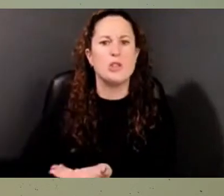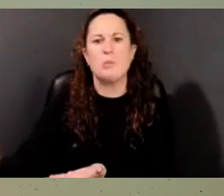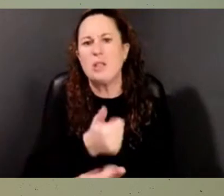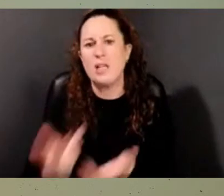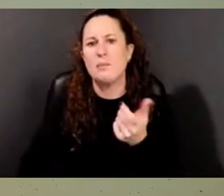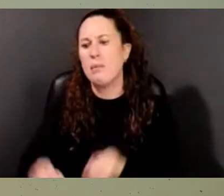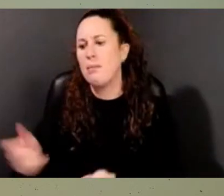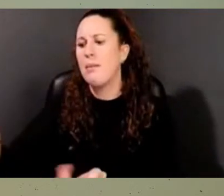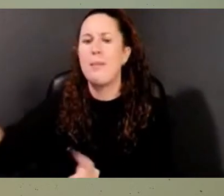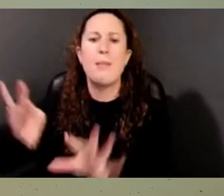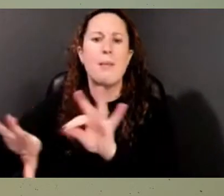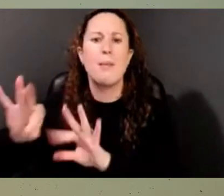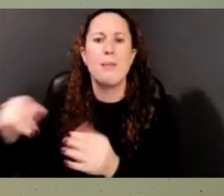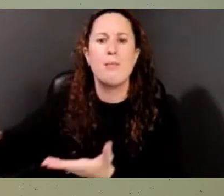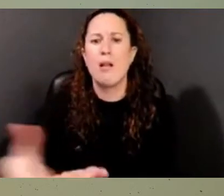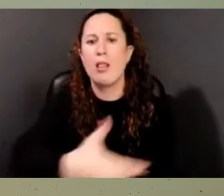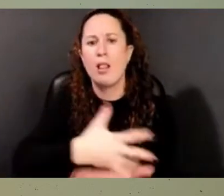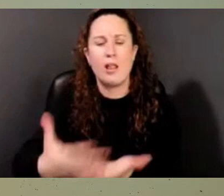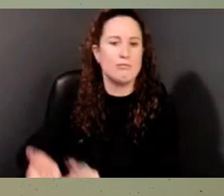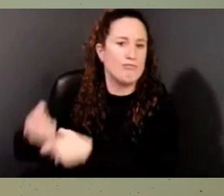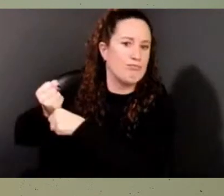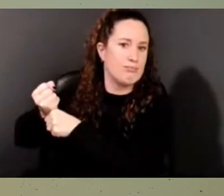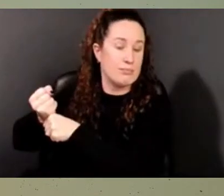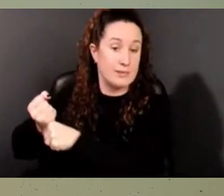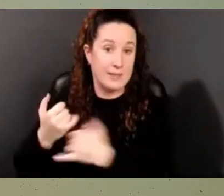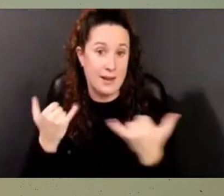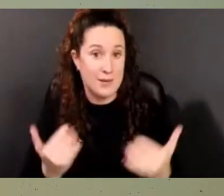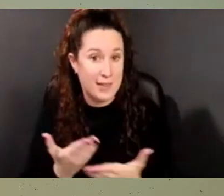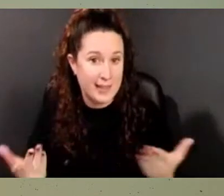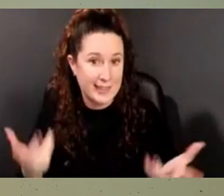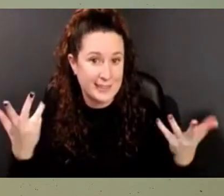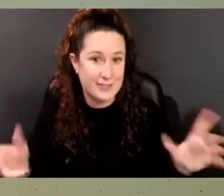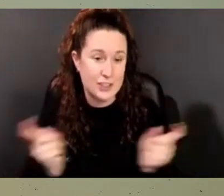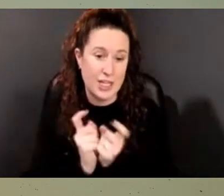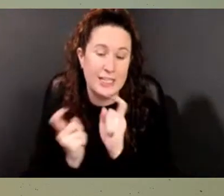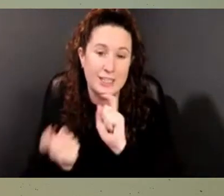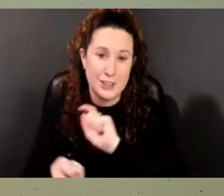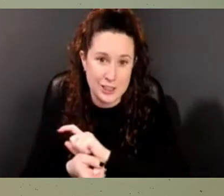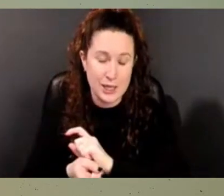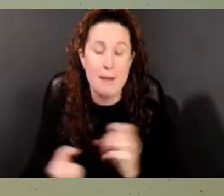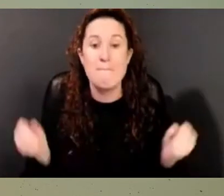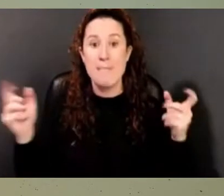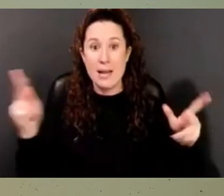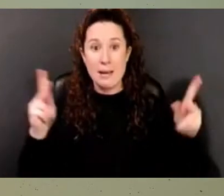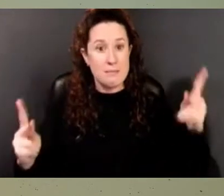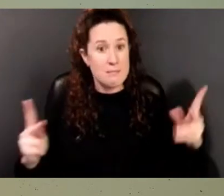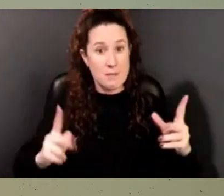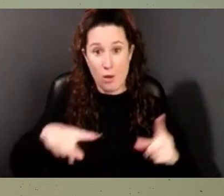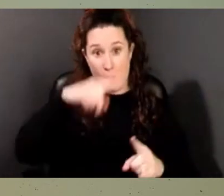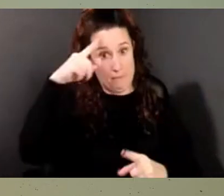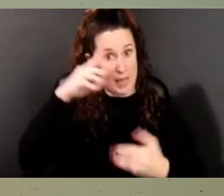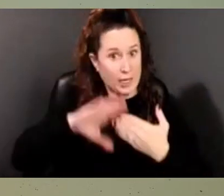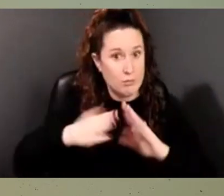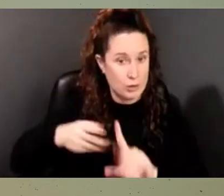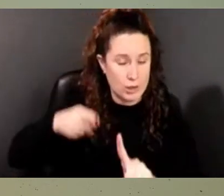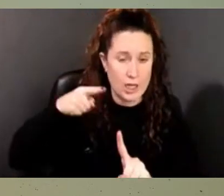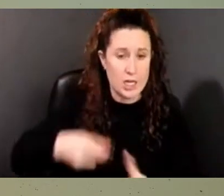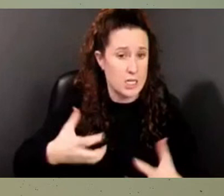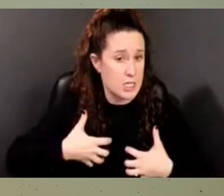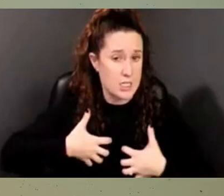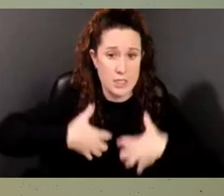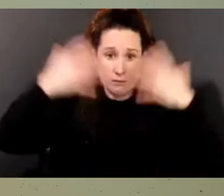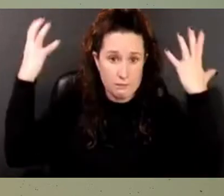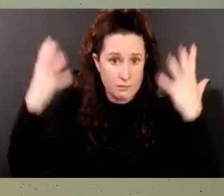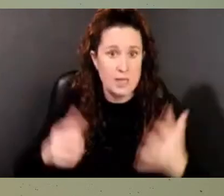later. But things had changed. This was 1989. And there was a huge outcry by the Black community,